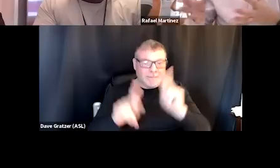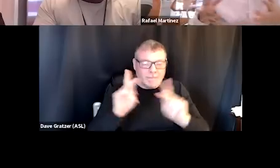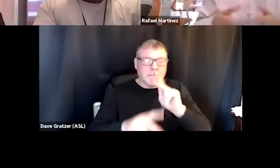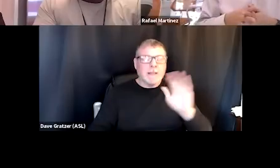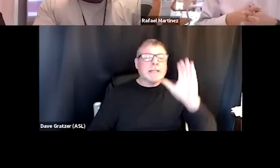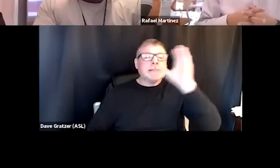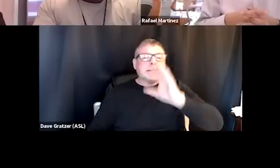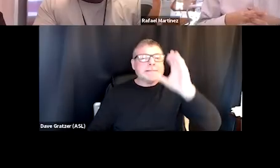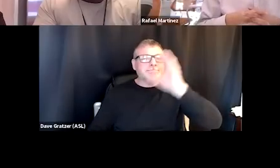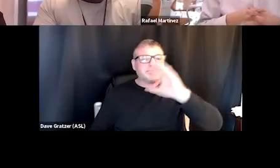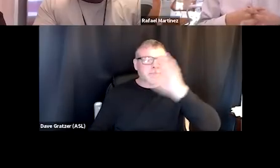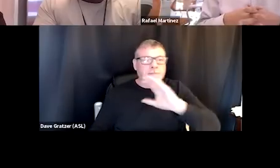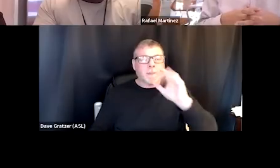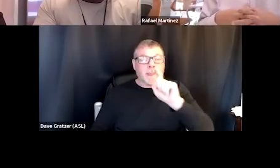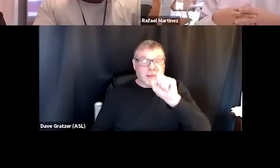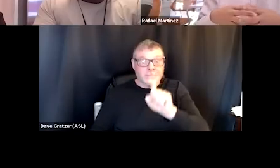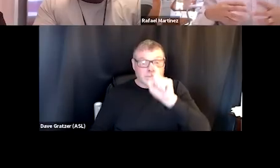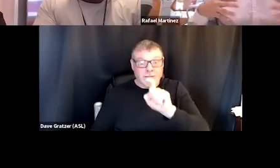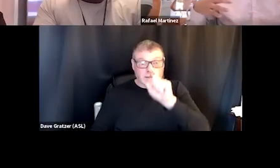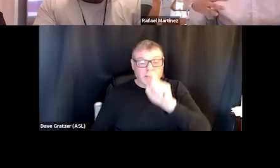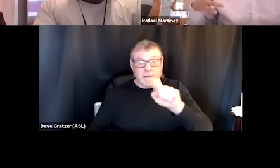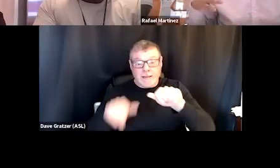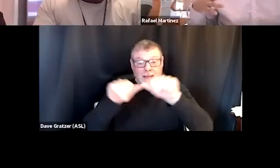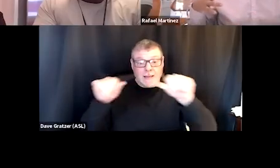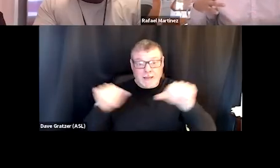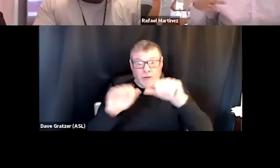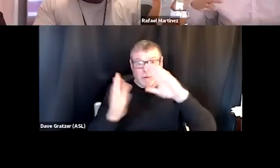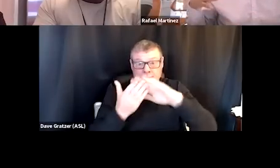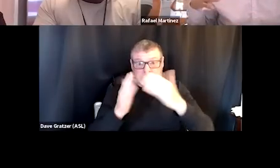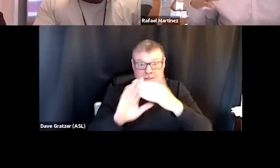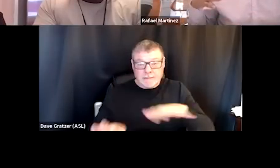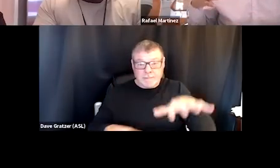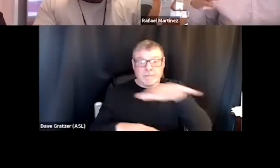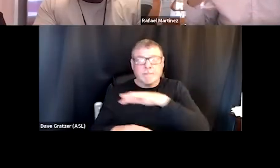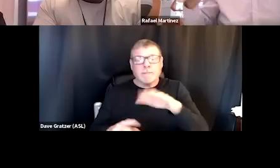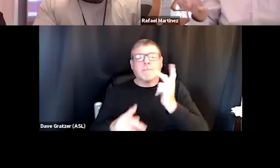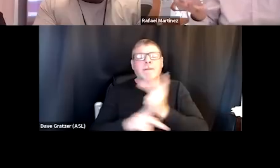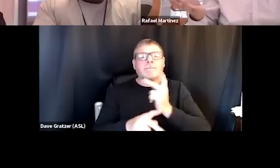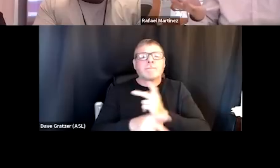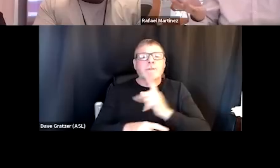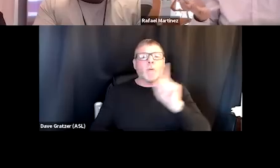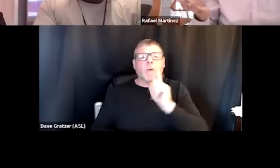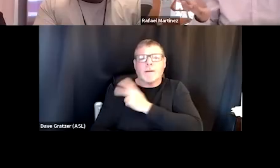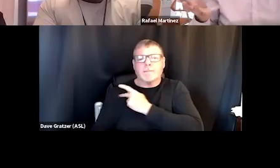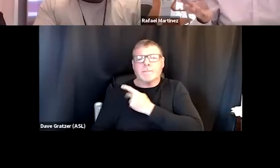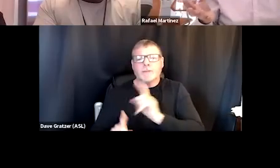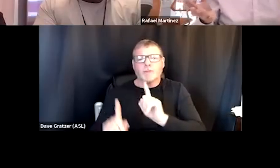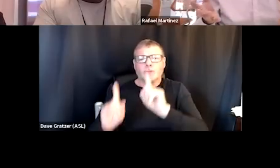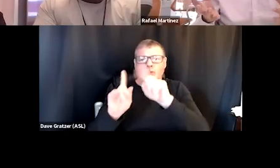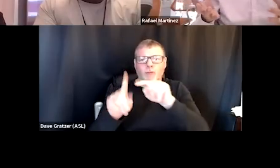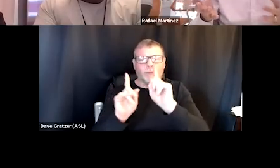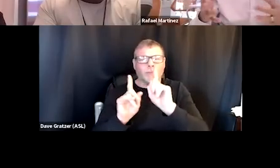scout out Phoenix metropolitan area to figure out where our patients are.